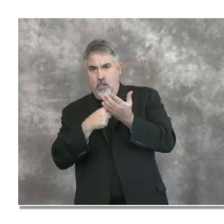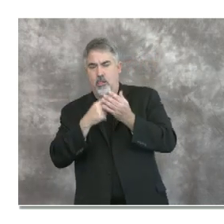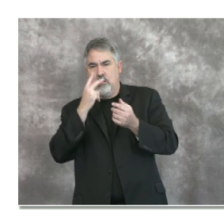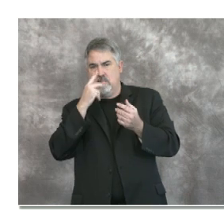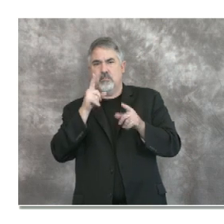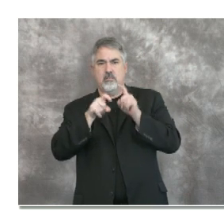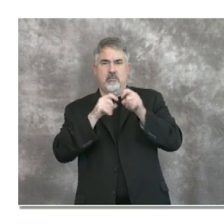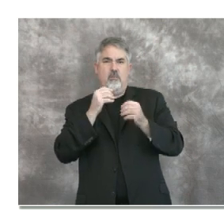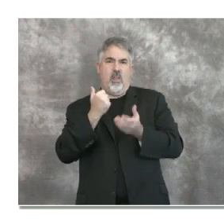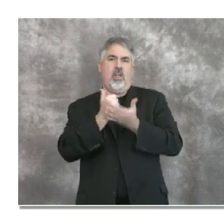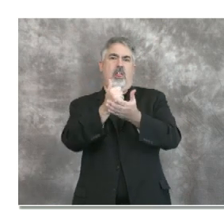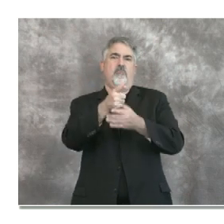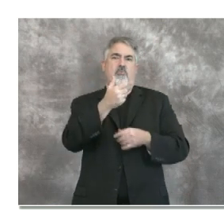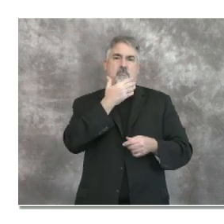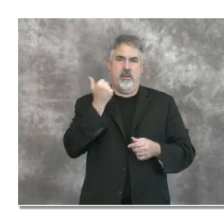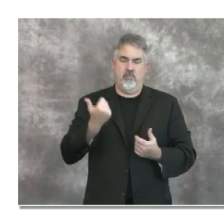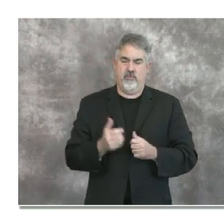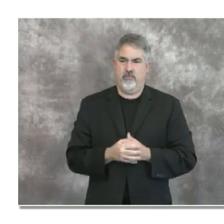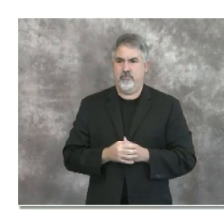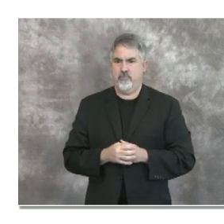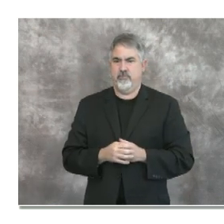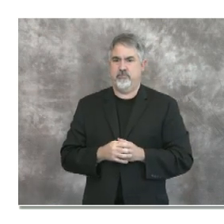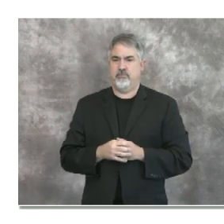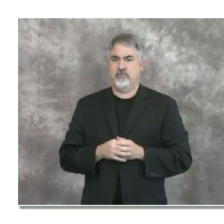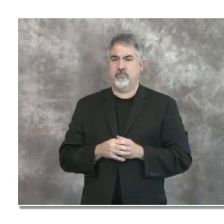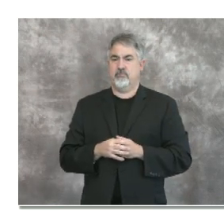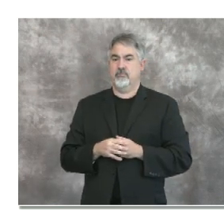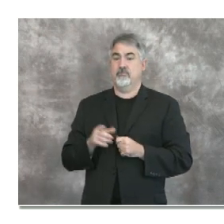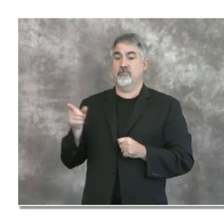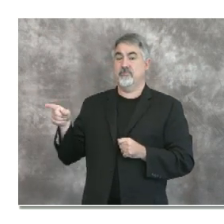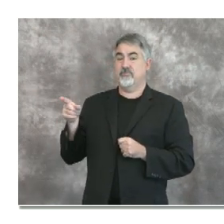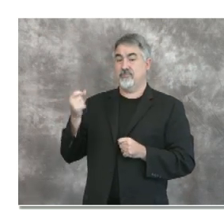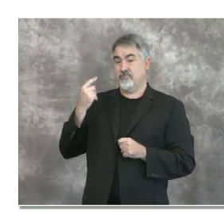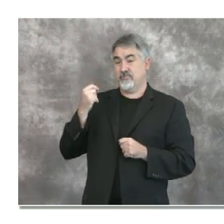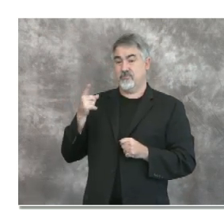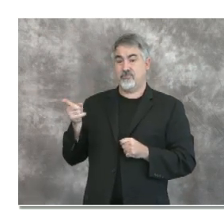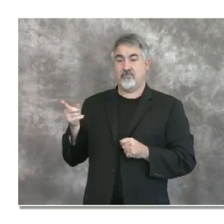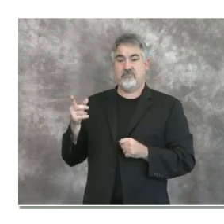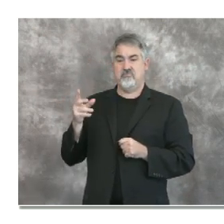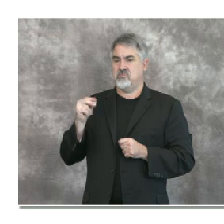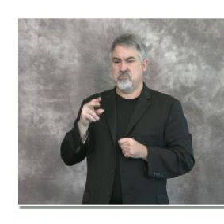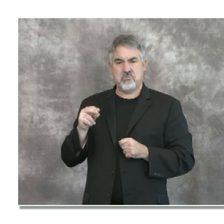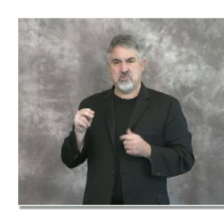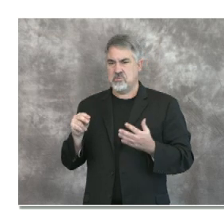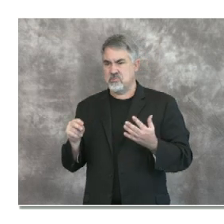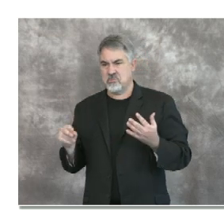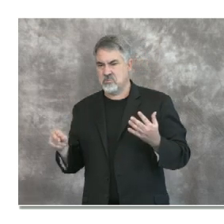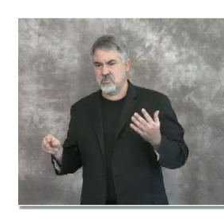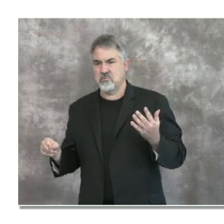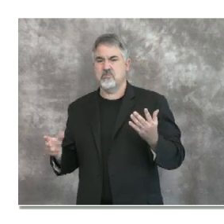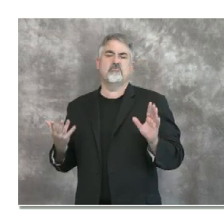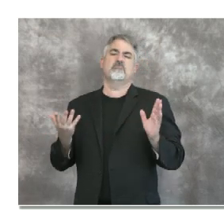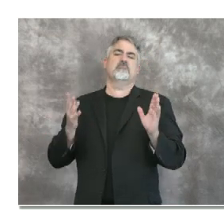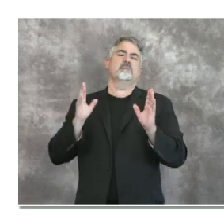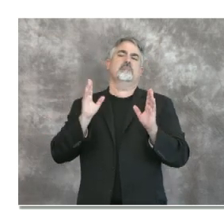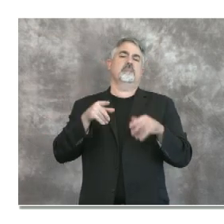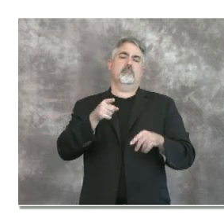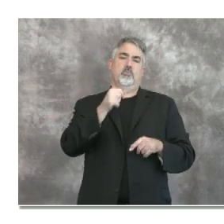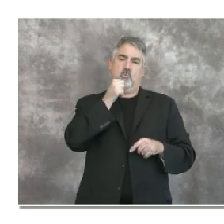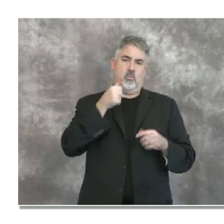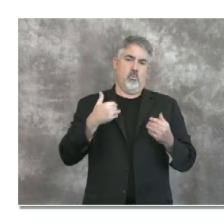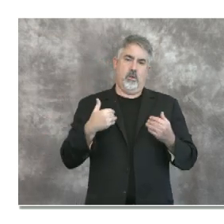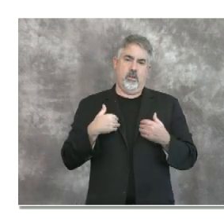If the answer is no for these various groups, then at this time you are not considered, again, to